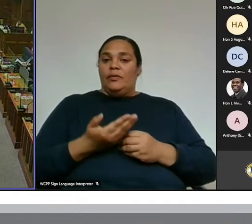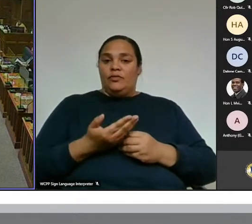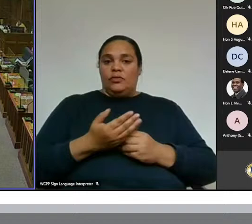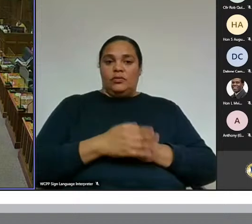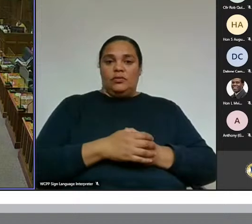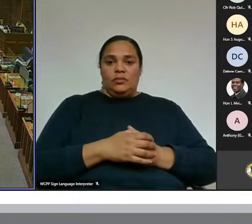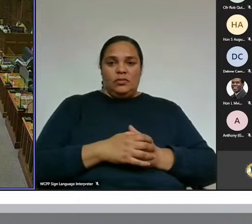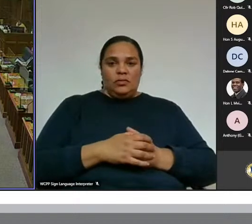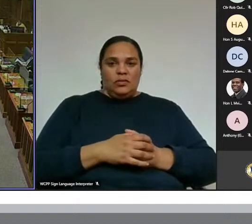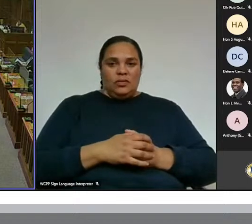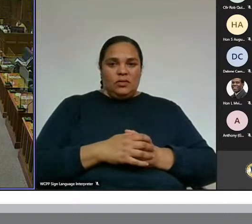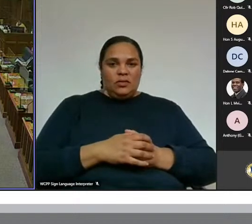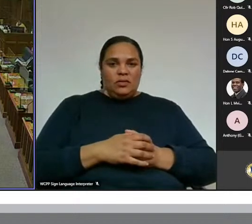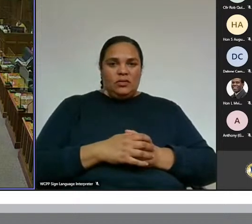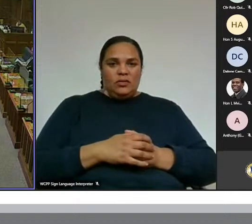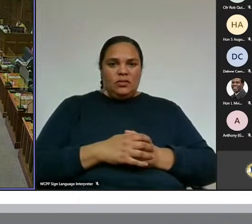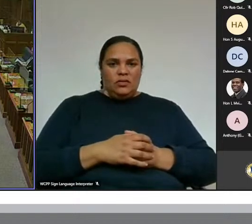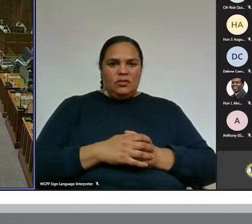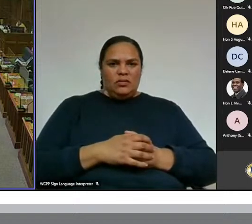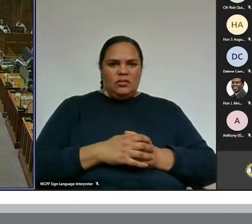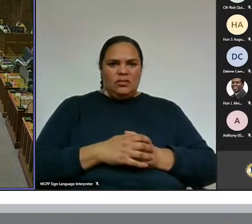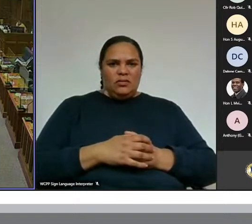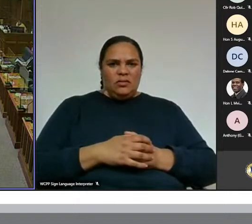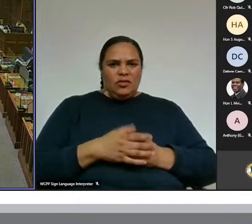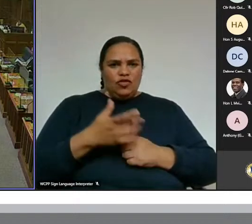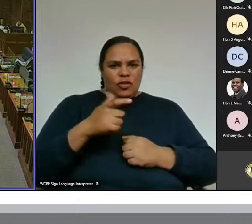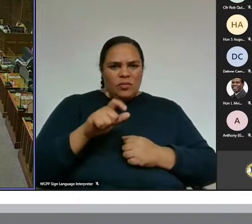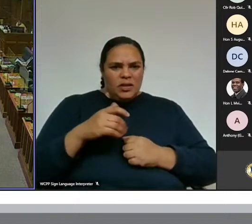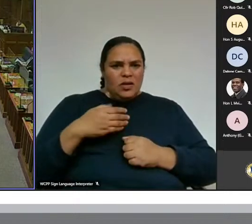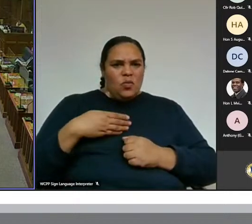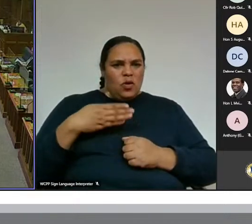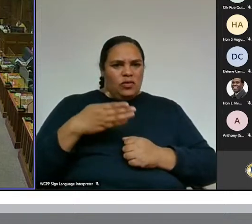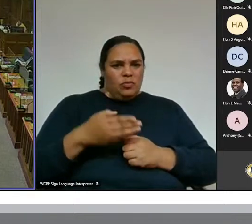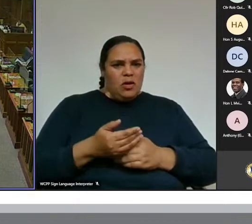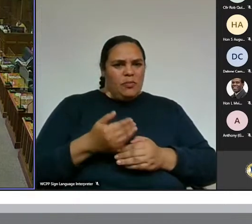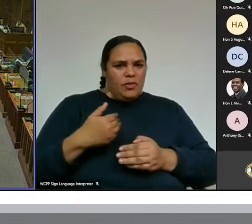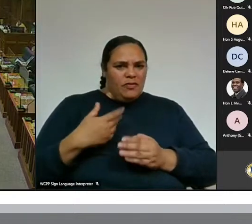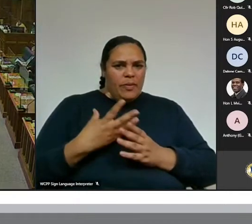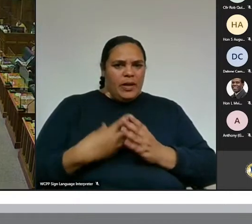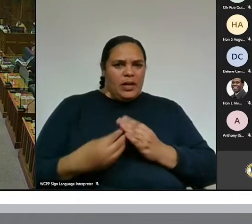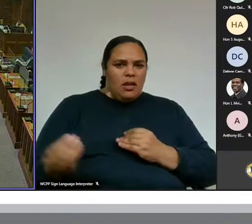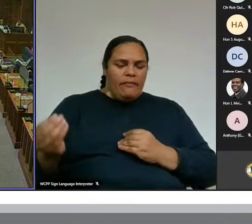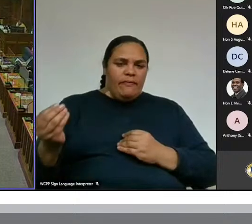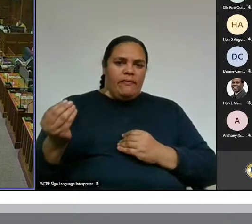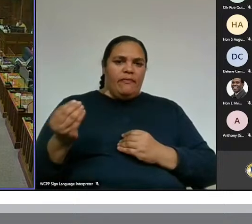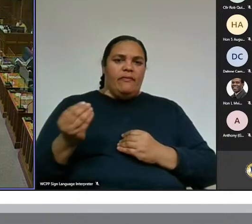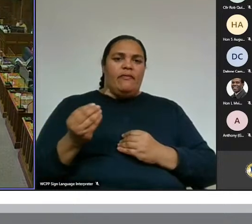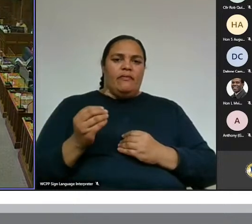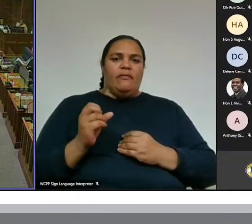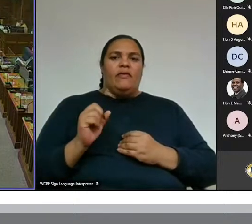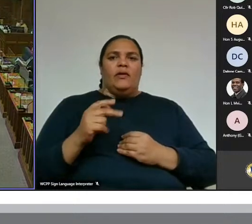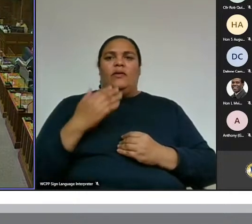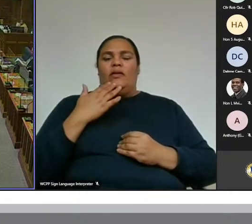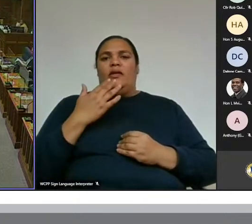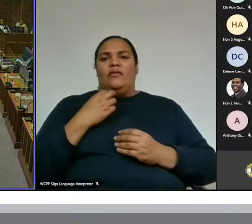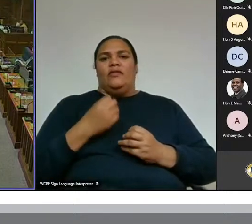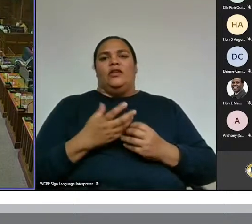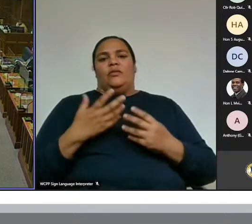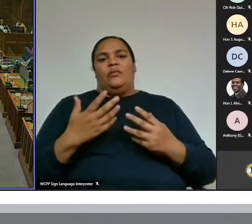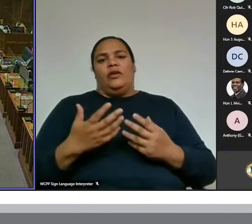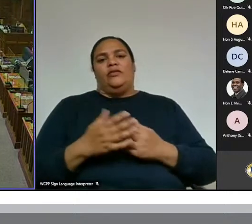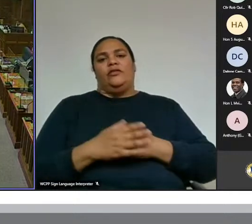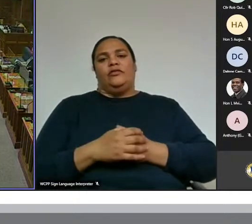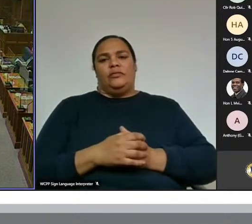Jefferson, he was on the platform previously. I think he has subsequently left the meeting. Thank you so much,